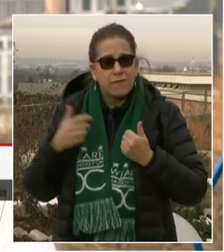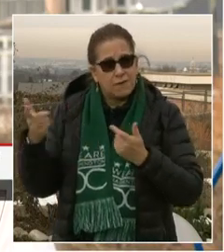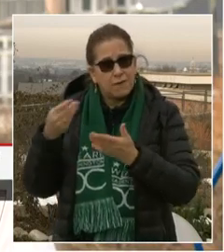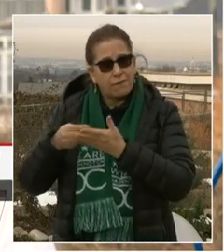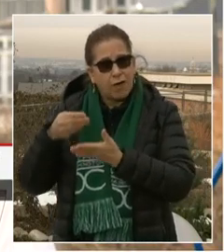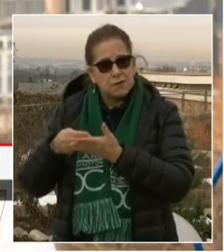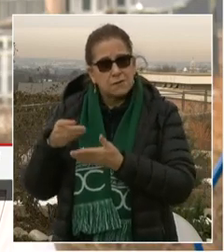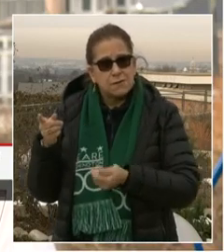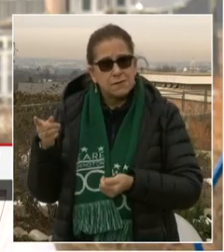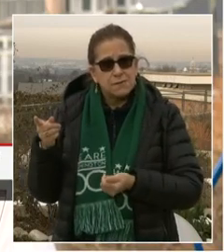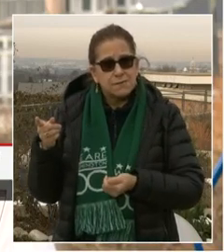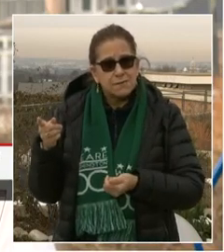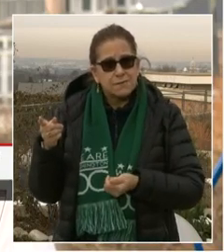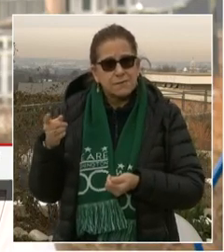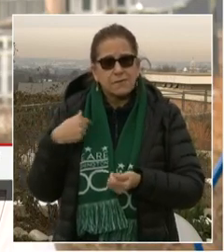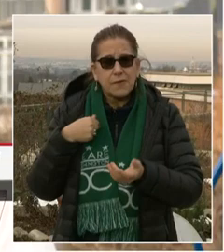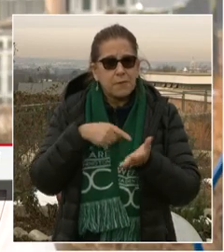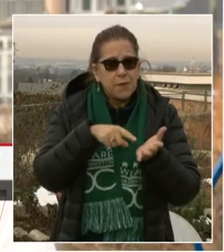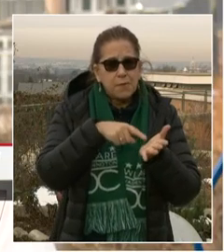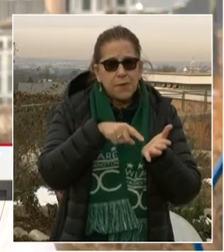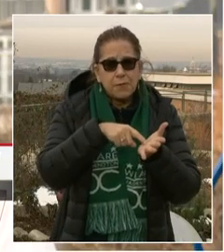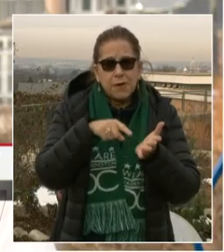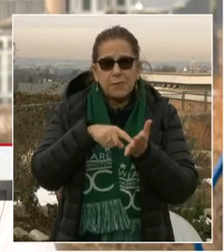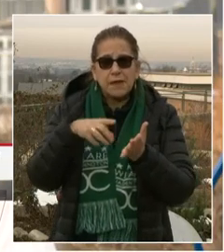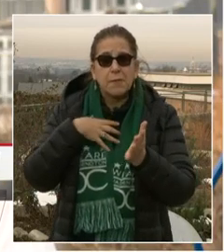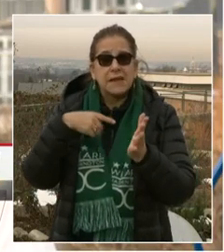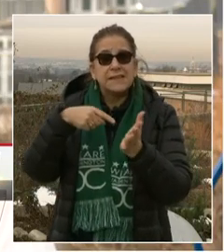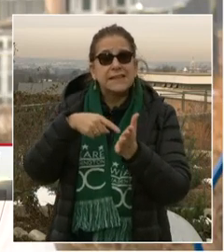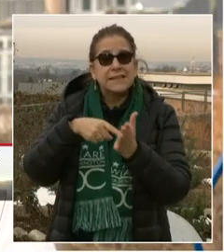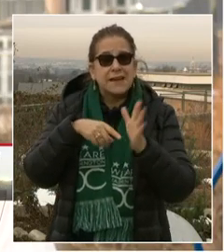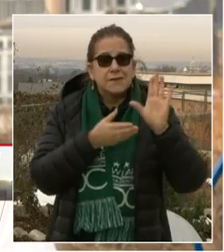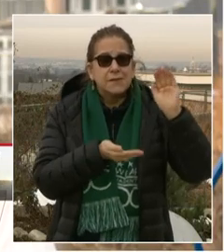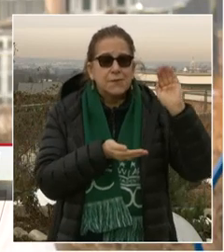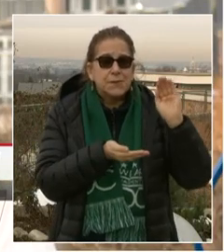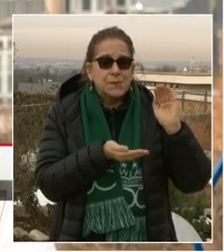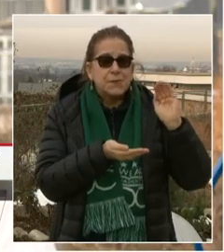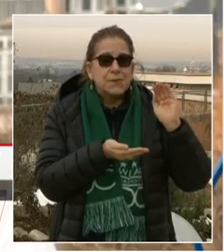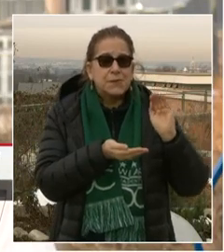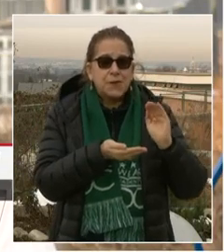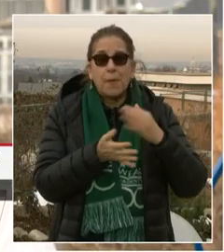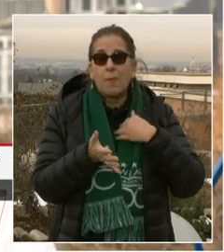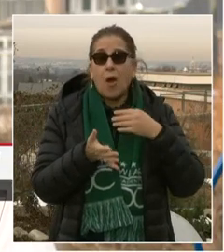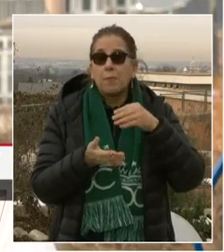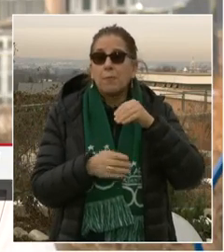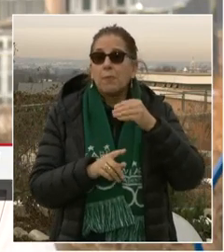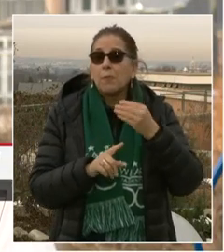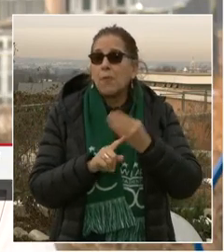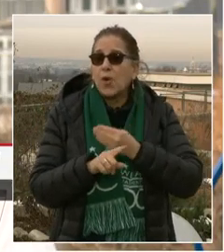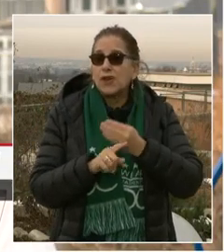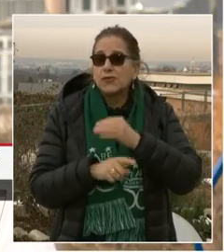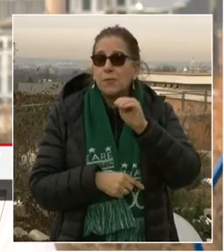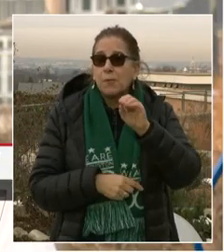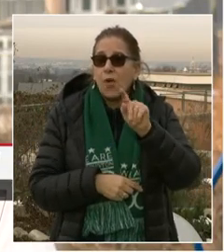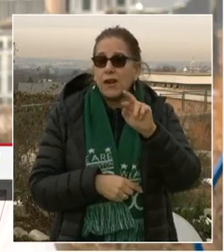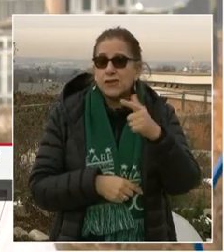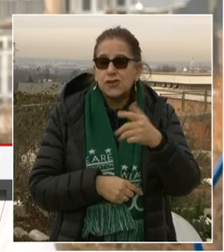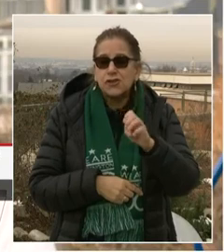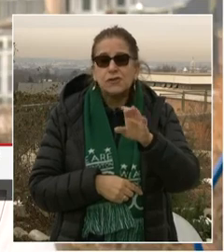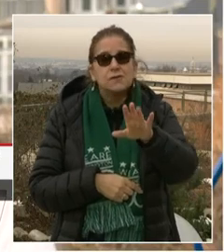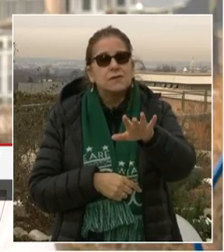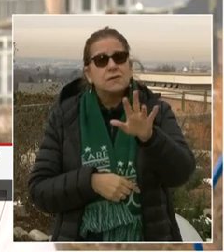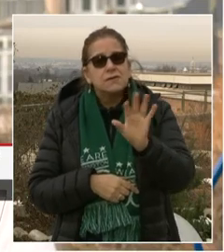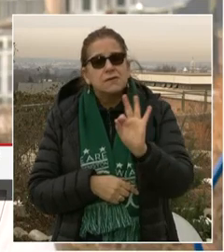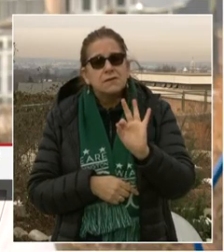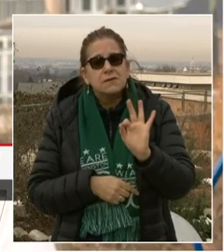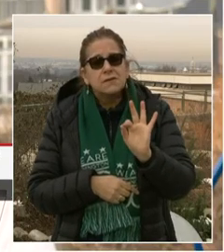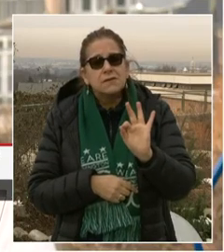included paying off my mortgage, paying off my furniture costs and car payments. I was able to